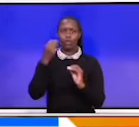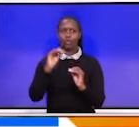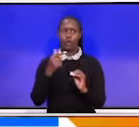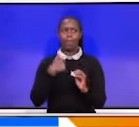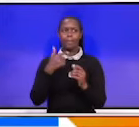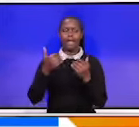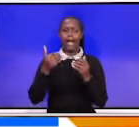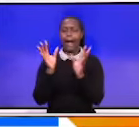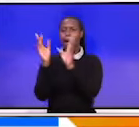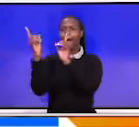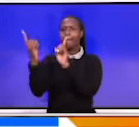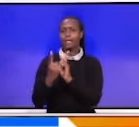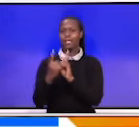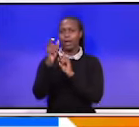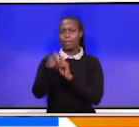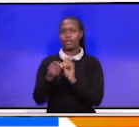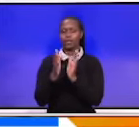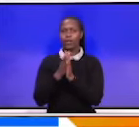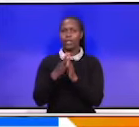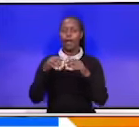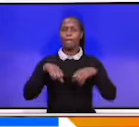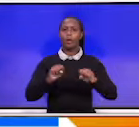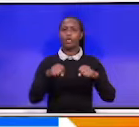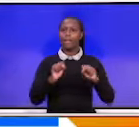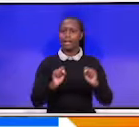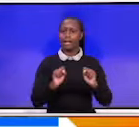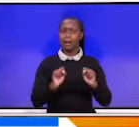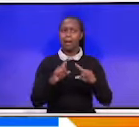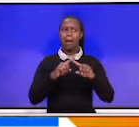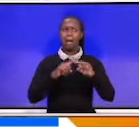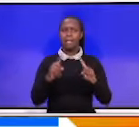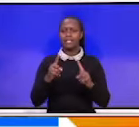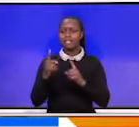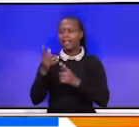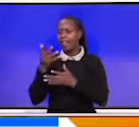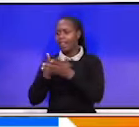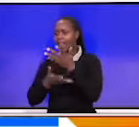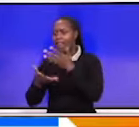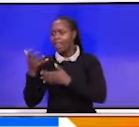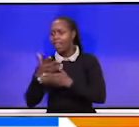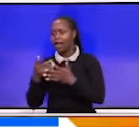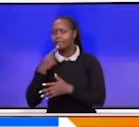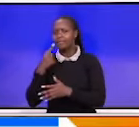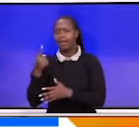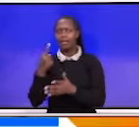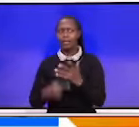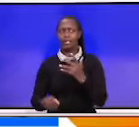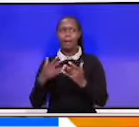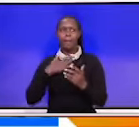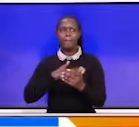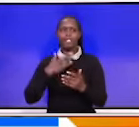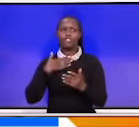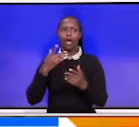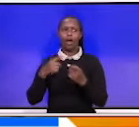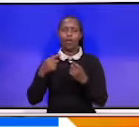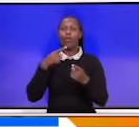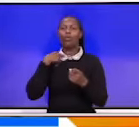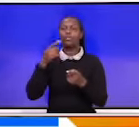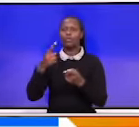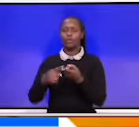a motorbike, and I could not be able to talk to tell him to take me a